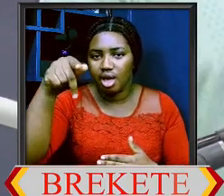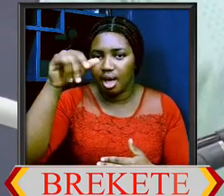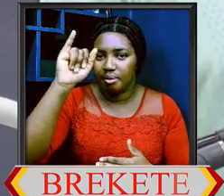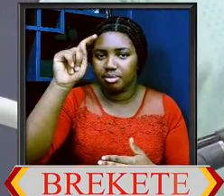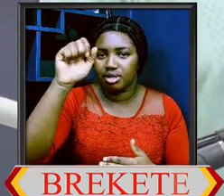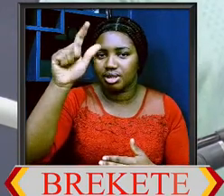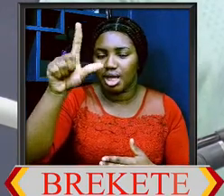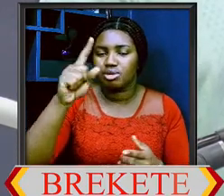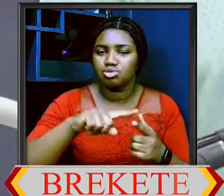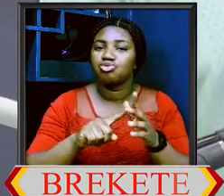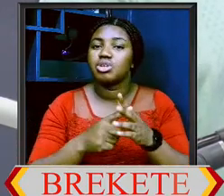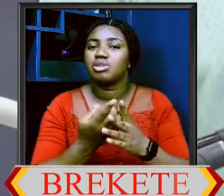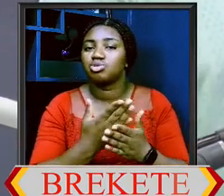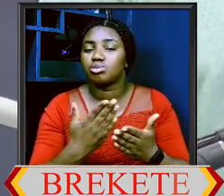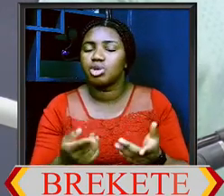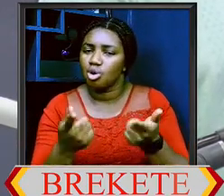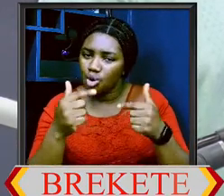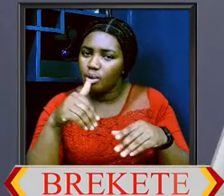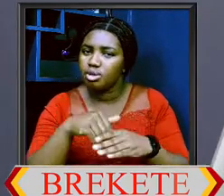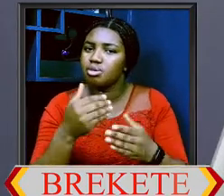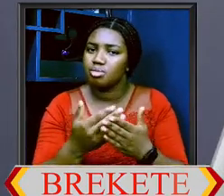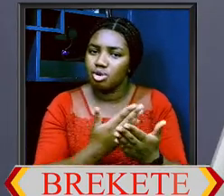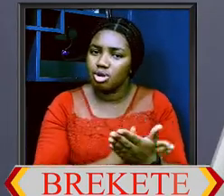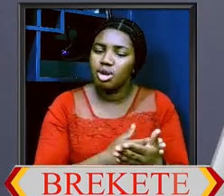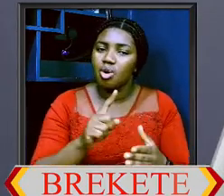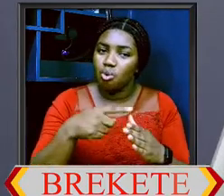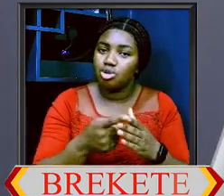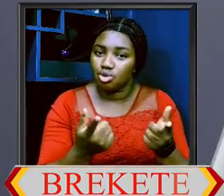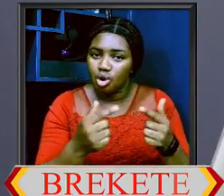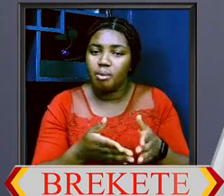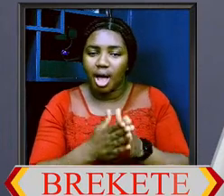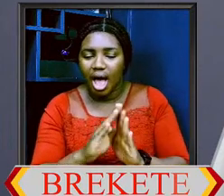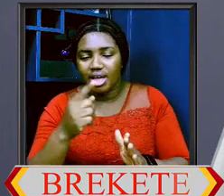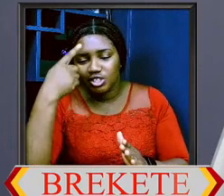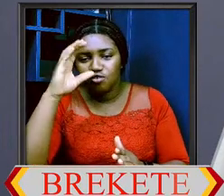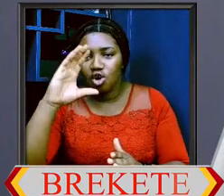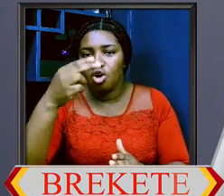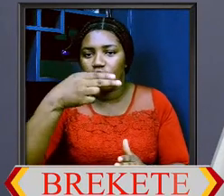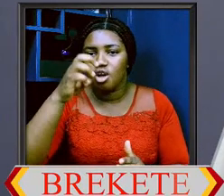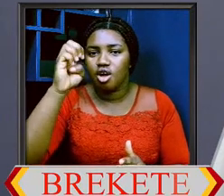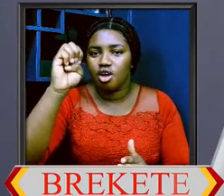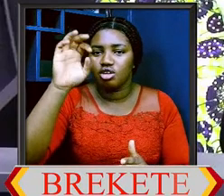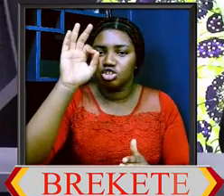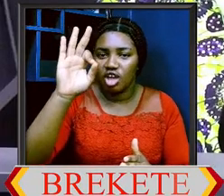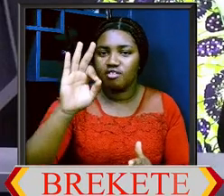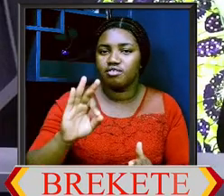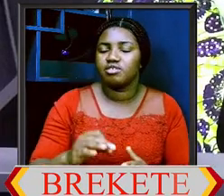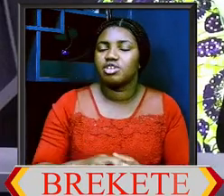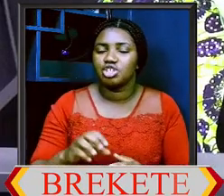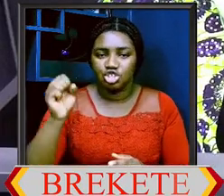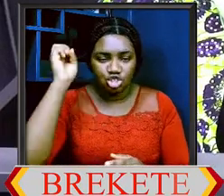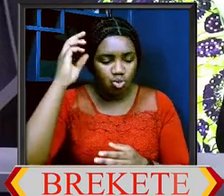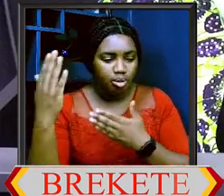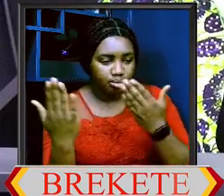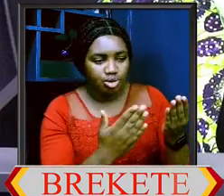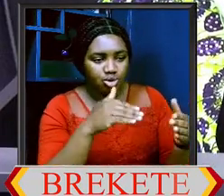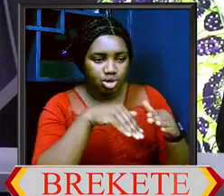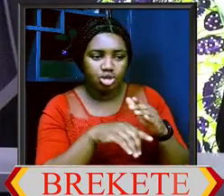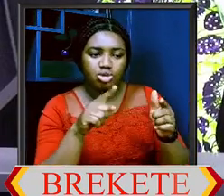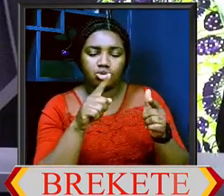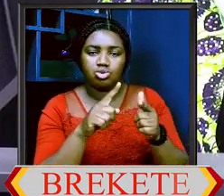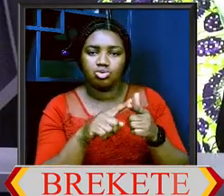you so come in the morning when you come just ask of Fatima she go bring you into the studio you here